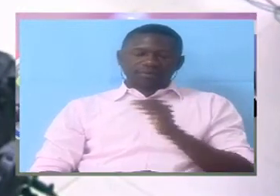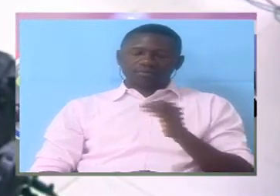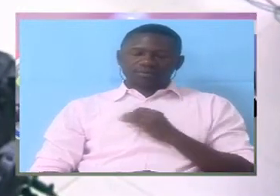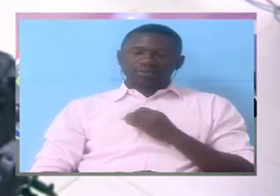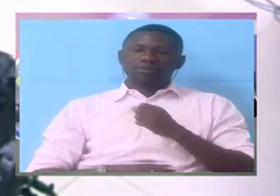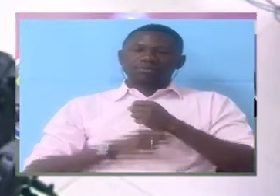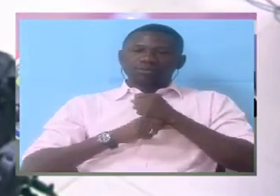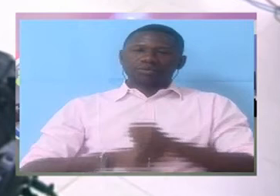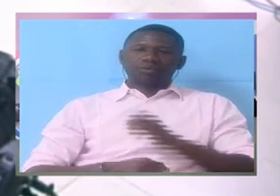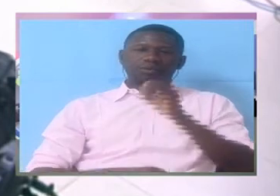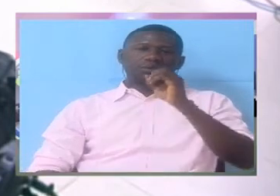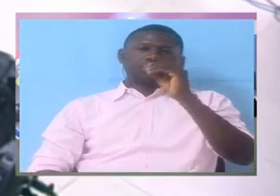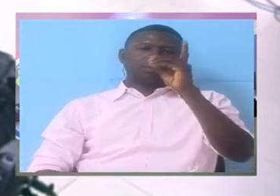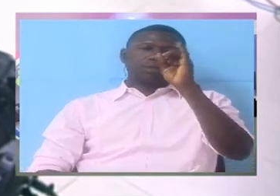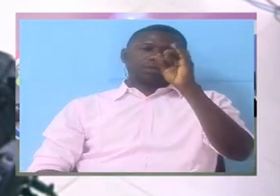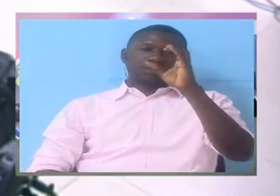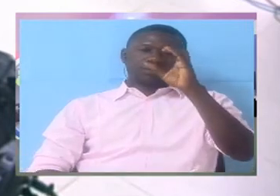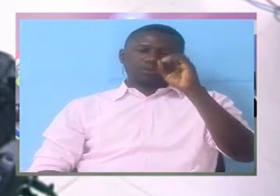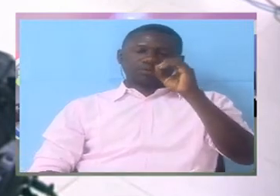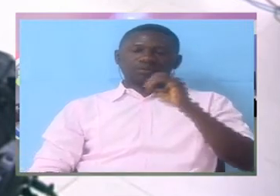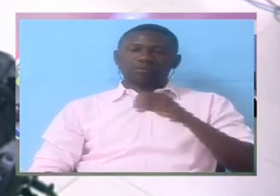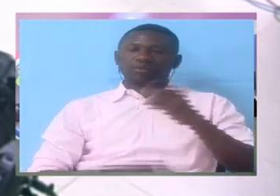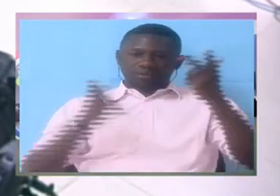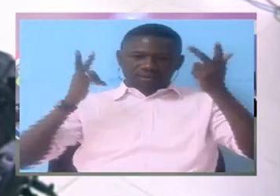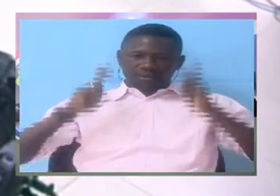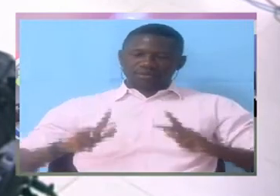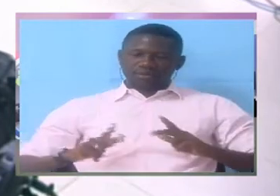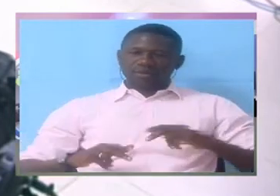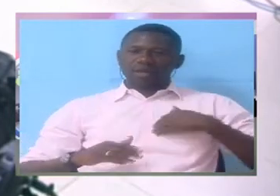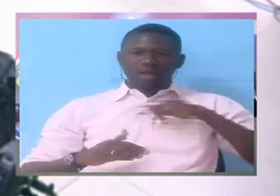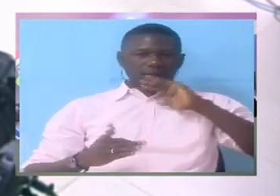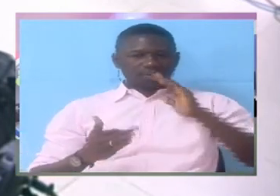Odiko. Councillor, I believe we are continuing again with